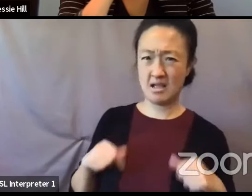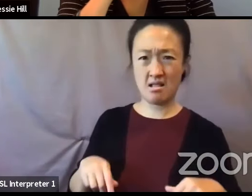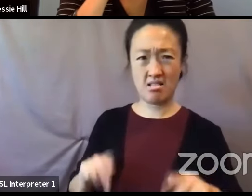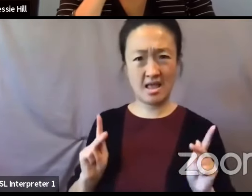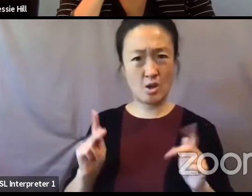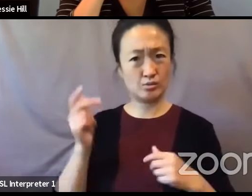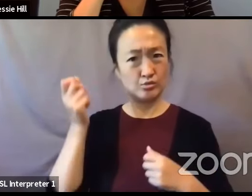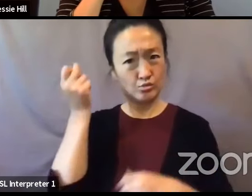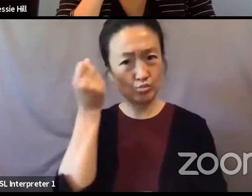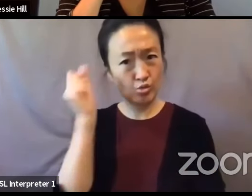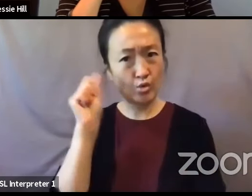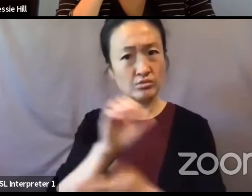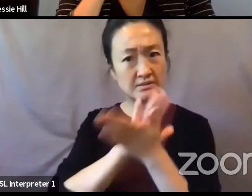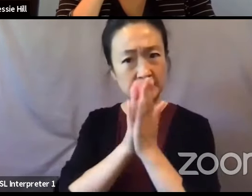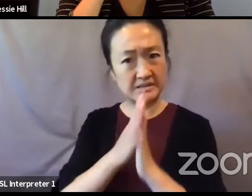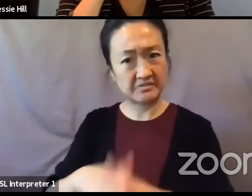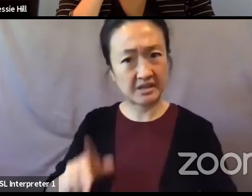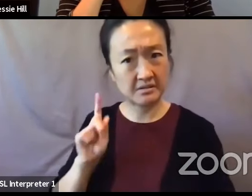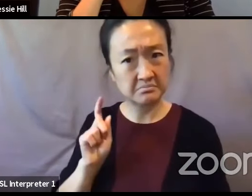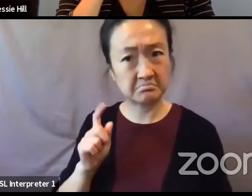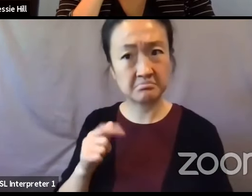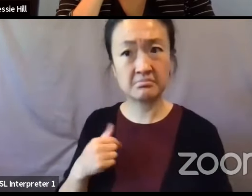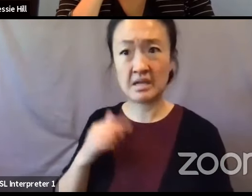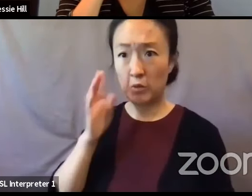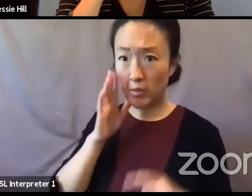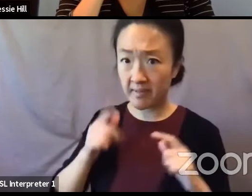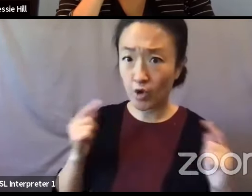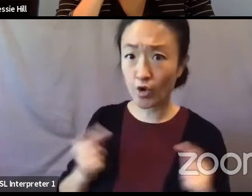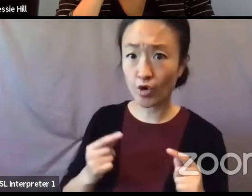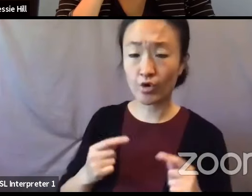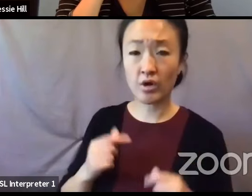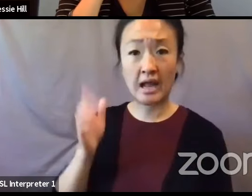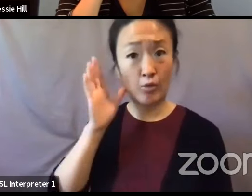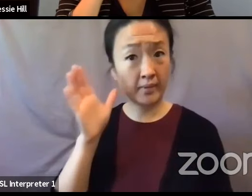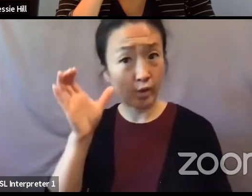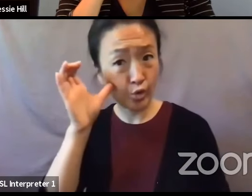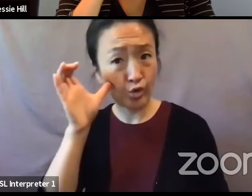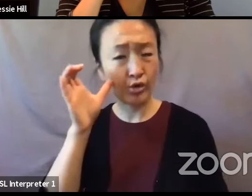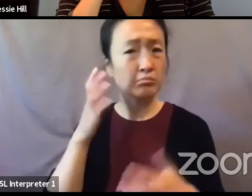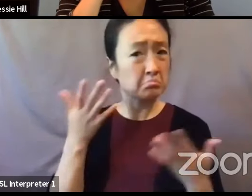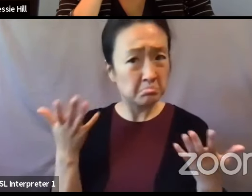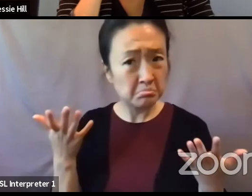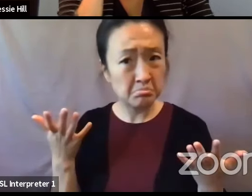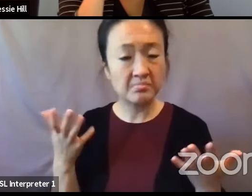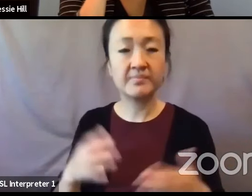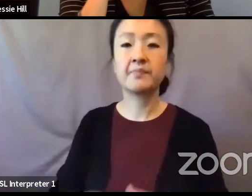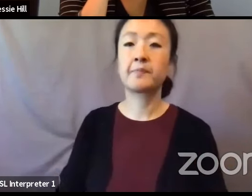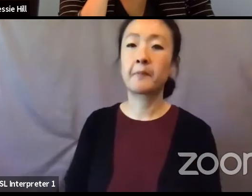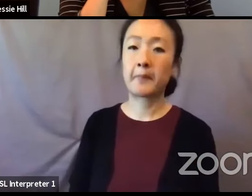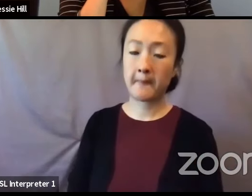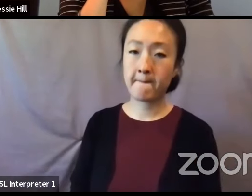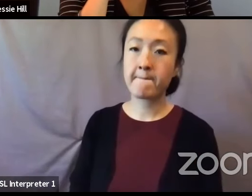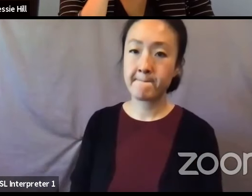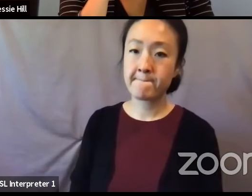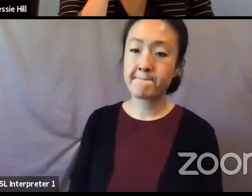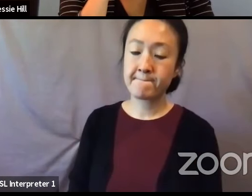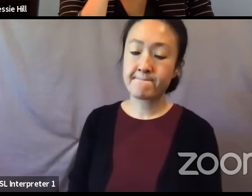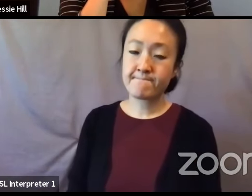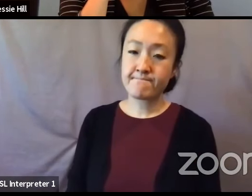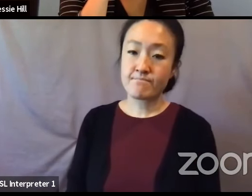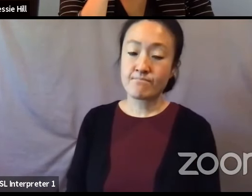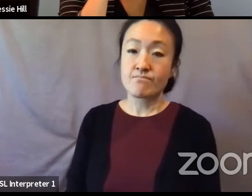protest peacefully and whether they will be heard peacefully. There's a difference between being met by